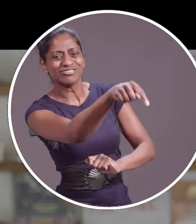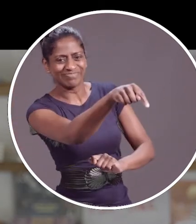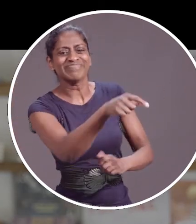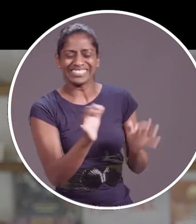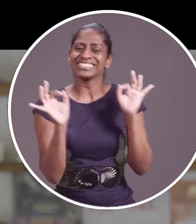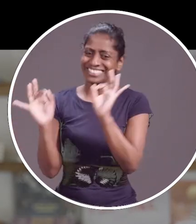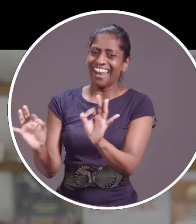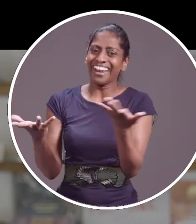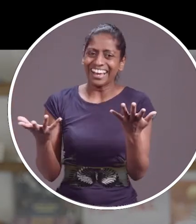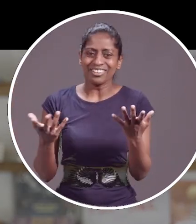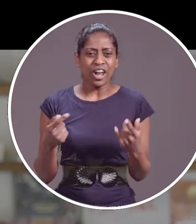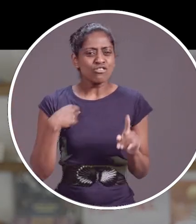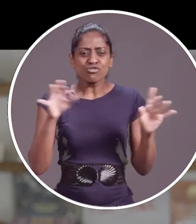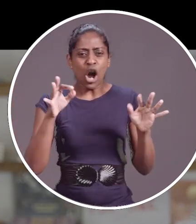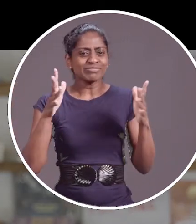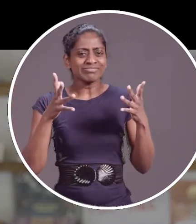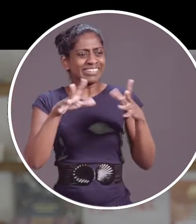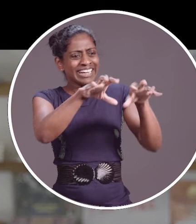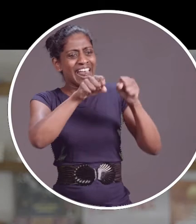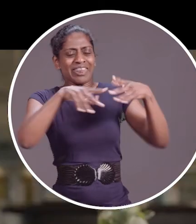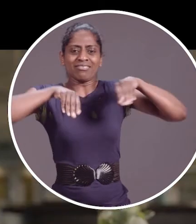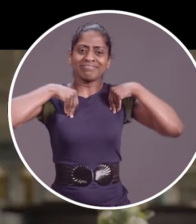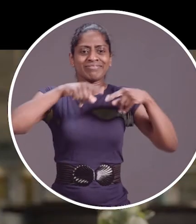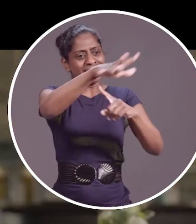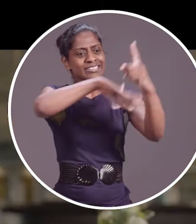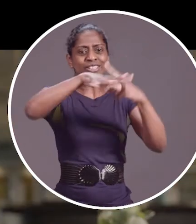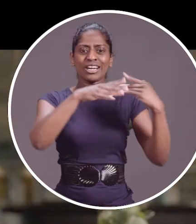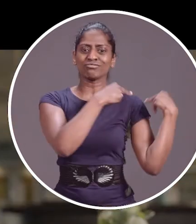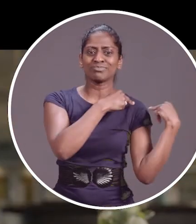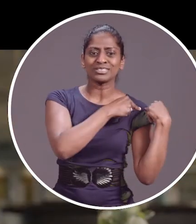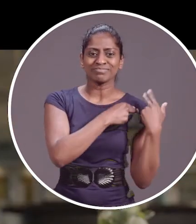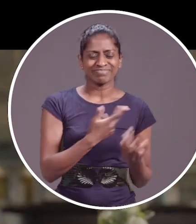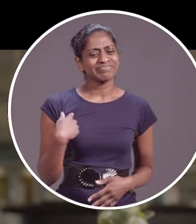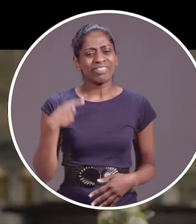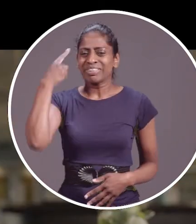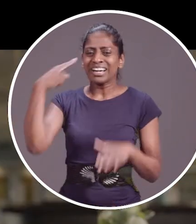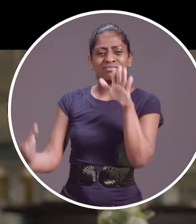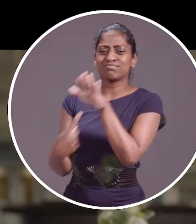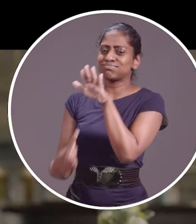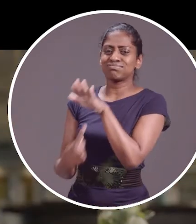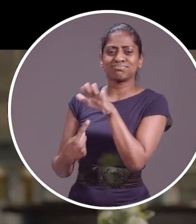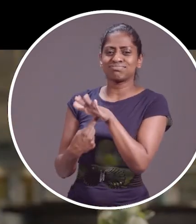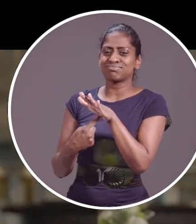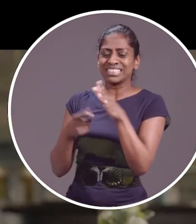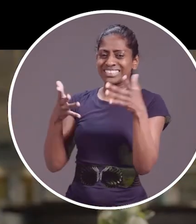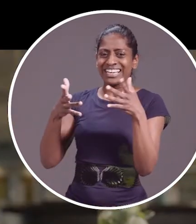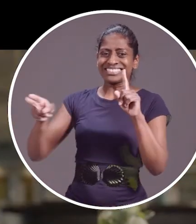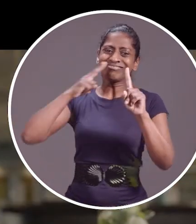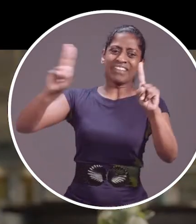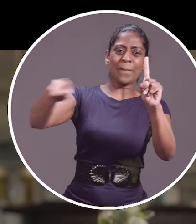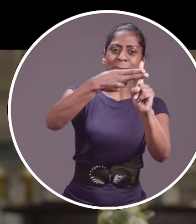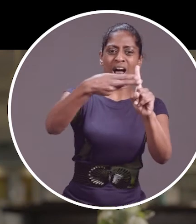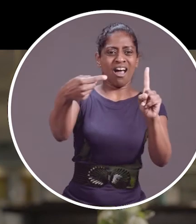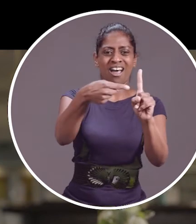Exactly. It's not taken as a social responsibility. I think it's important to counter that